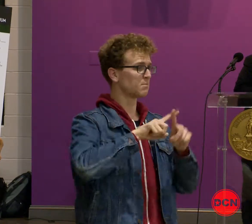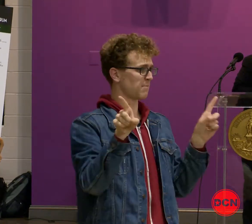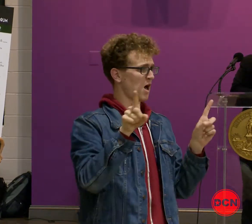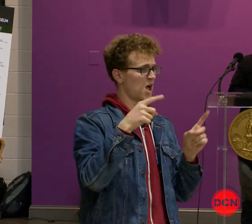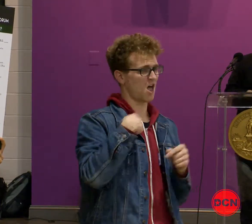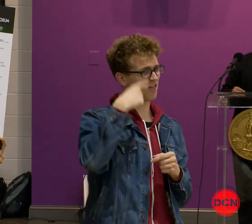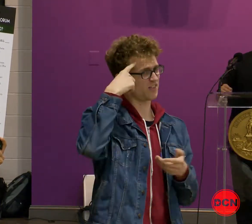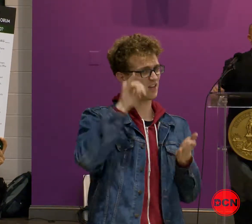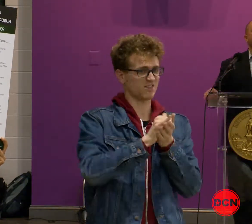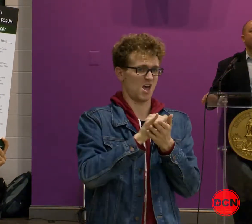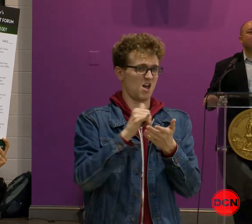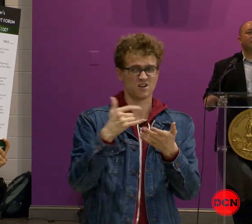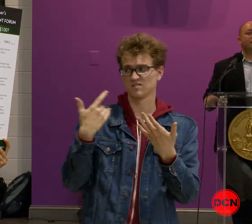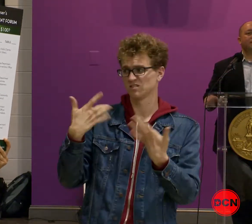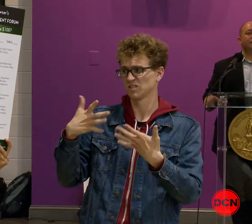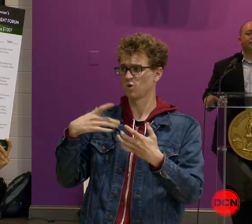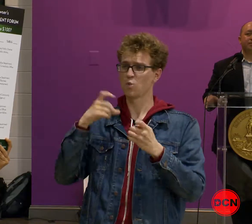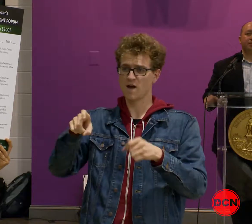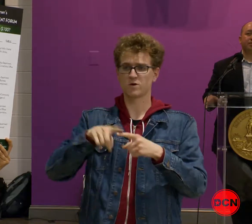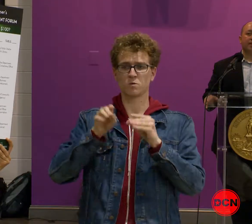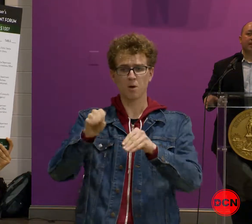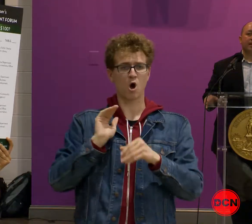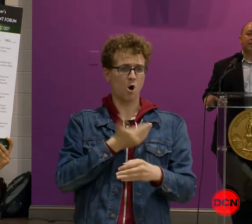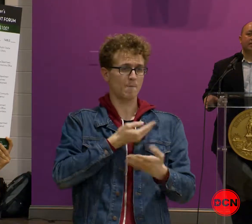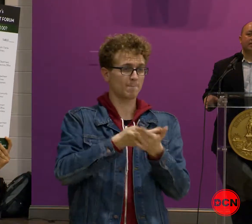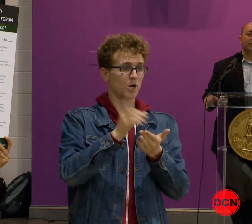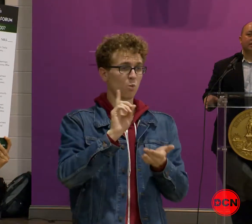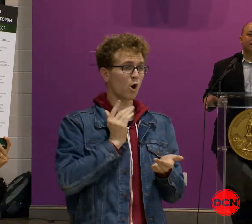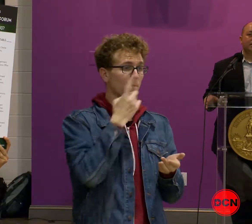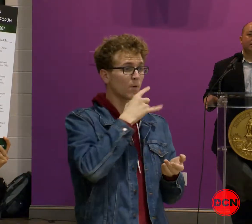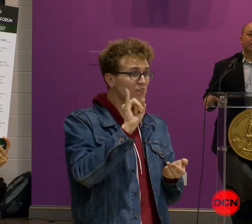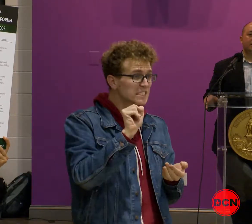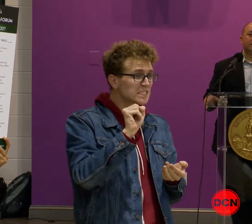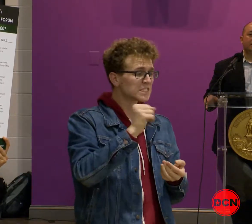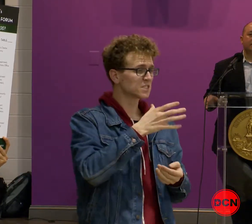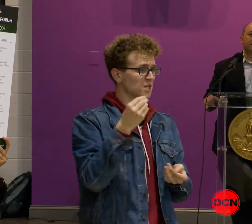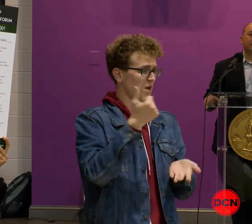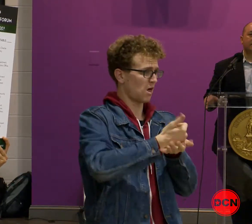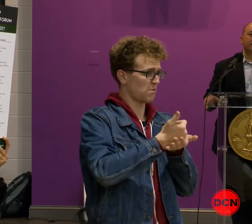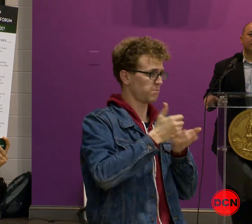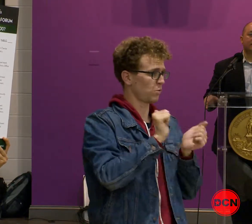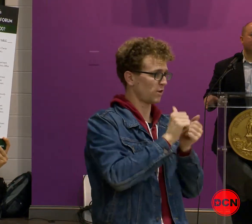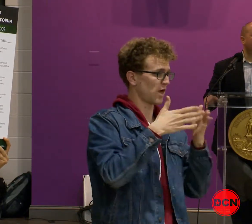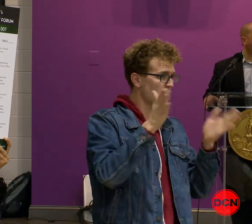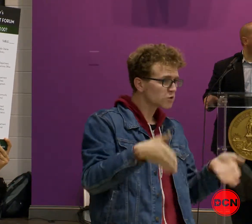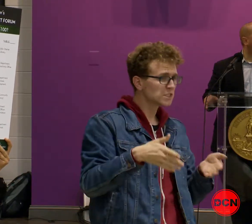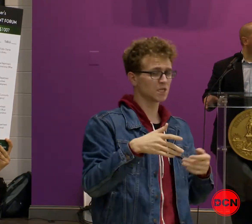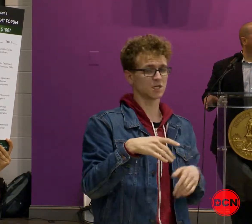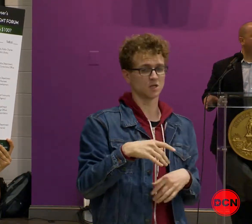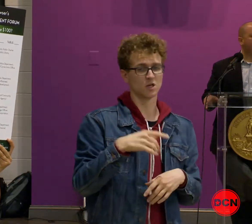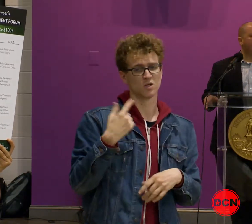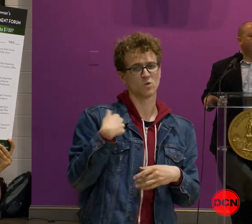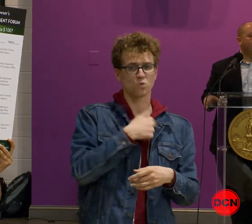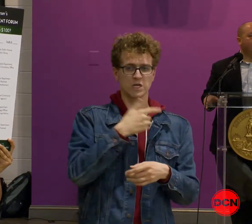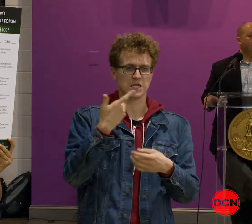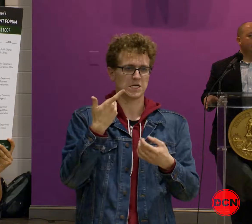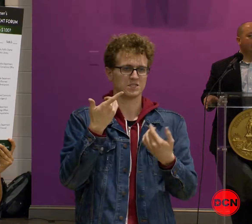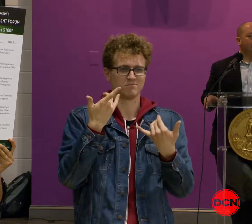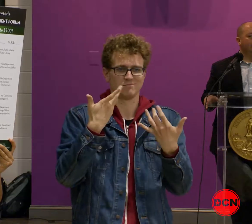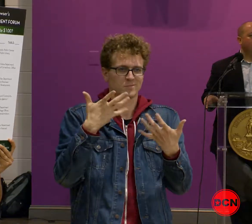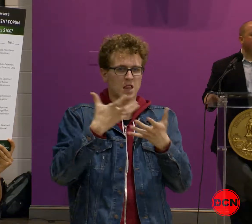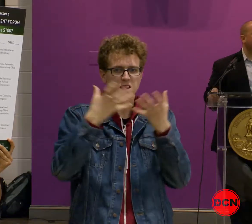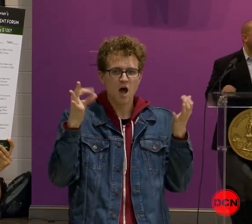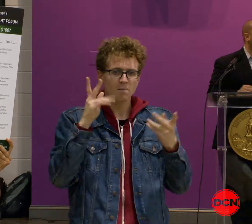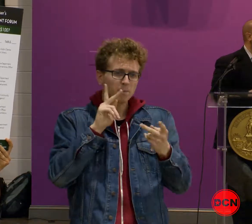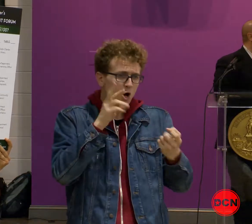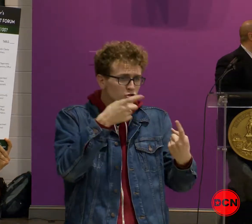is very concerned about displacement, and I think that is a very high priority, and we need to put our mouth, where we